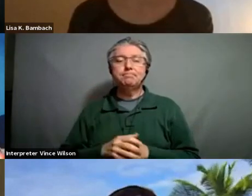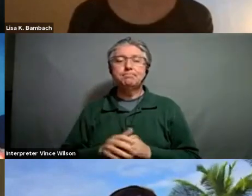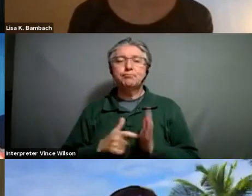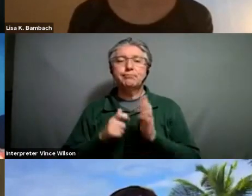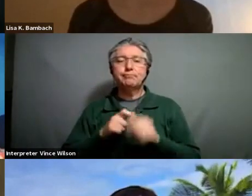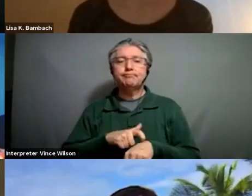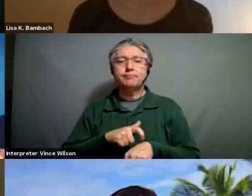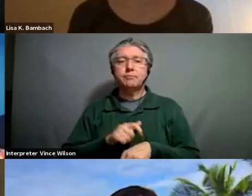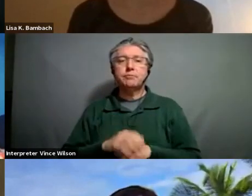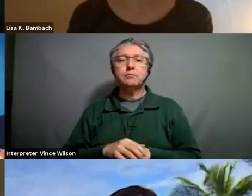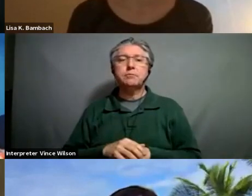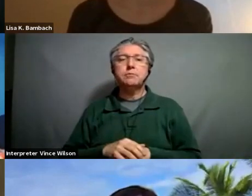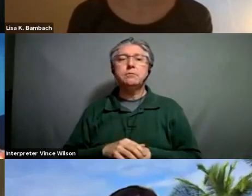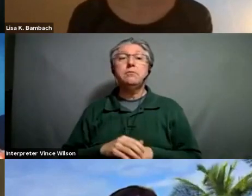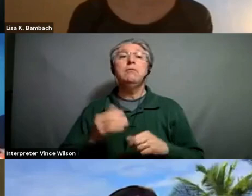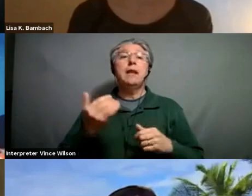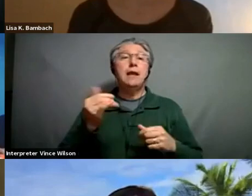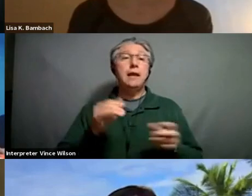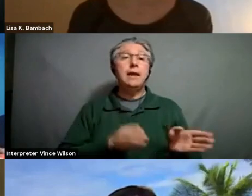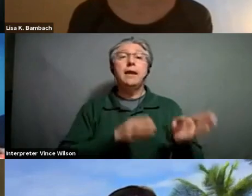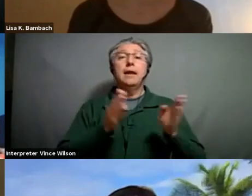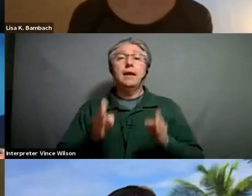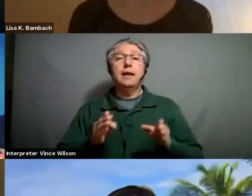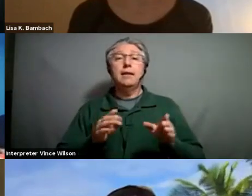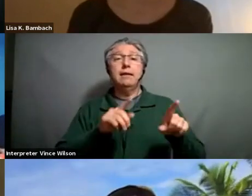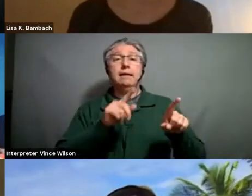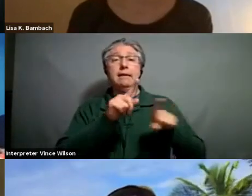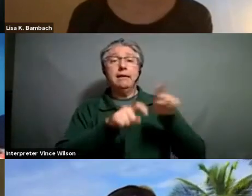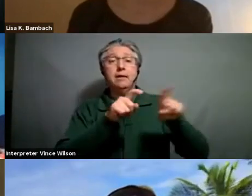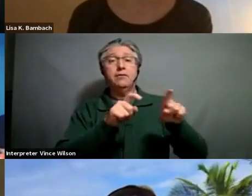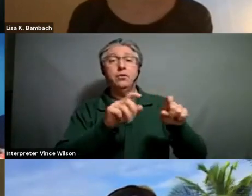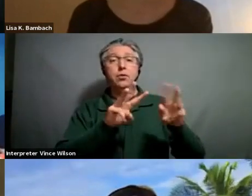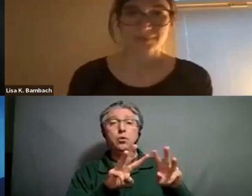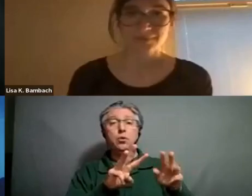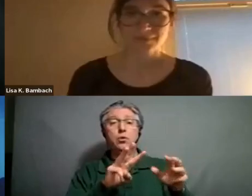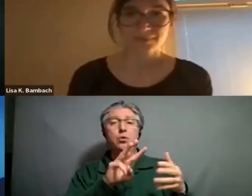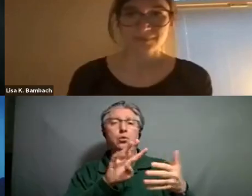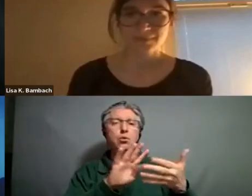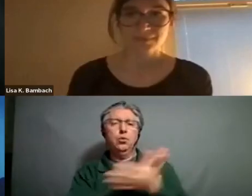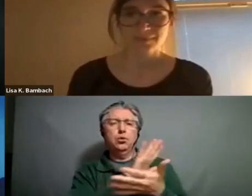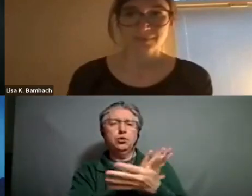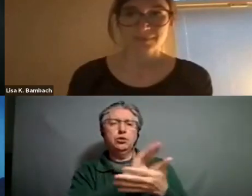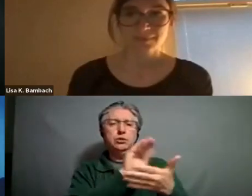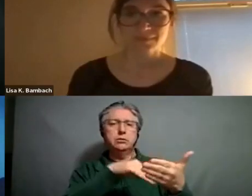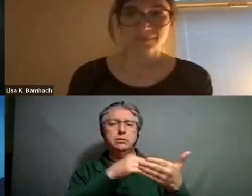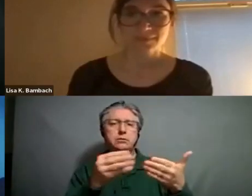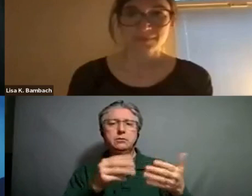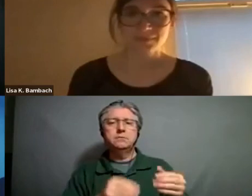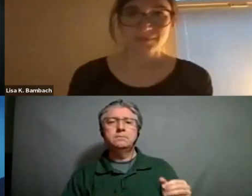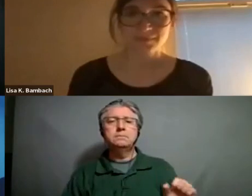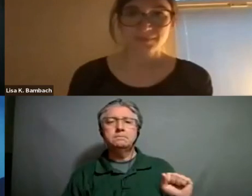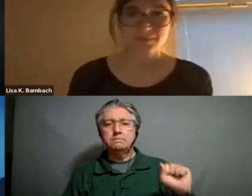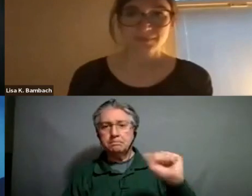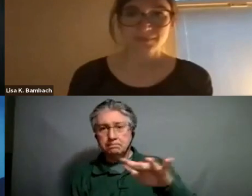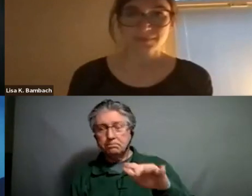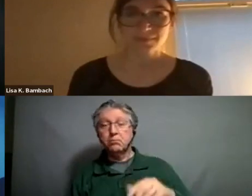So I just put in the chat the critical worksheets, interviewing that I told you guys about. And I'm also going to put in the links for